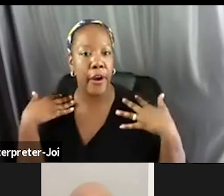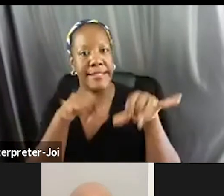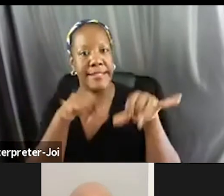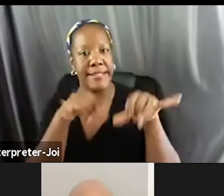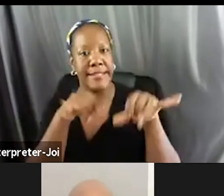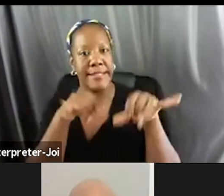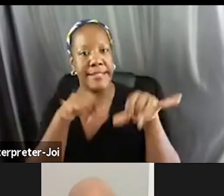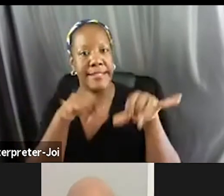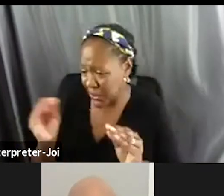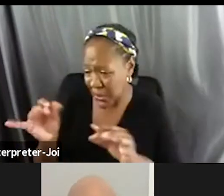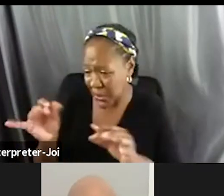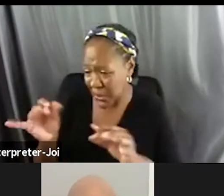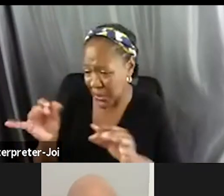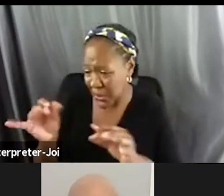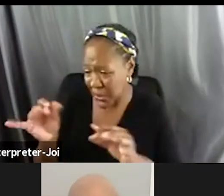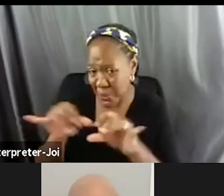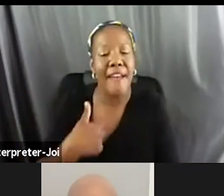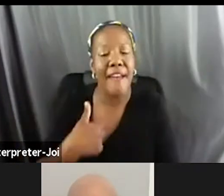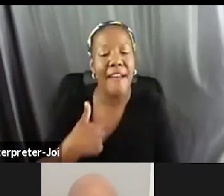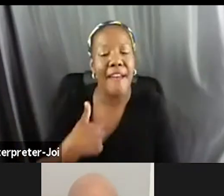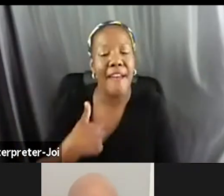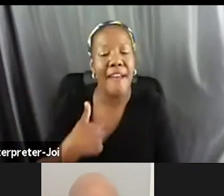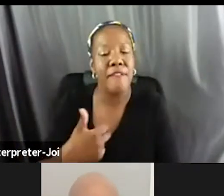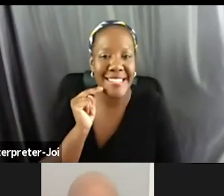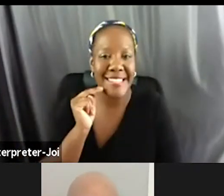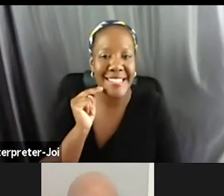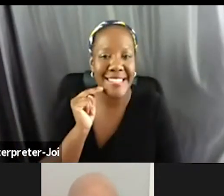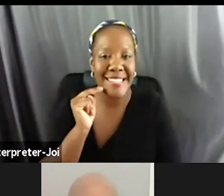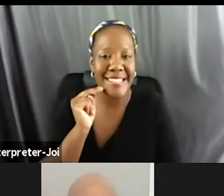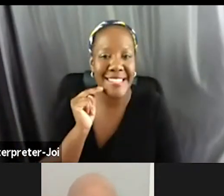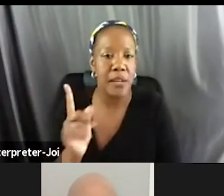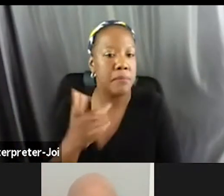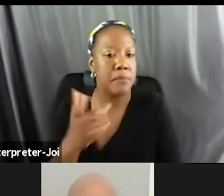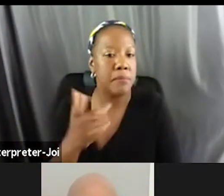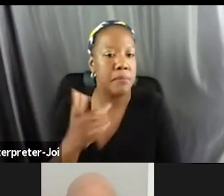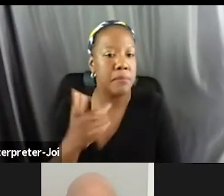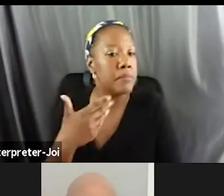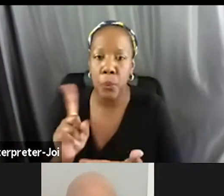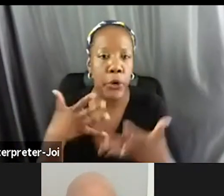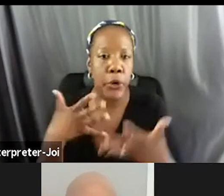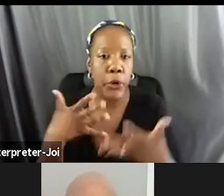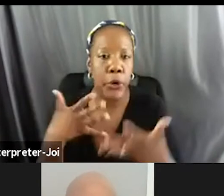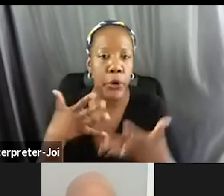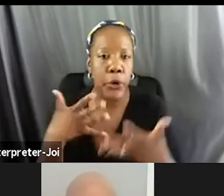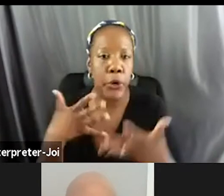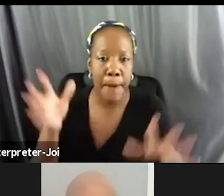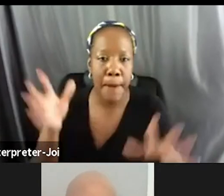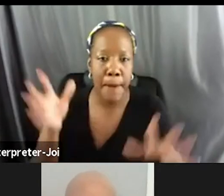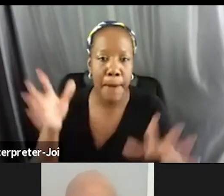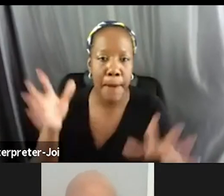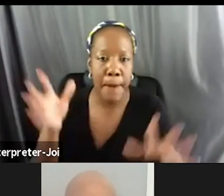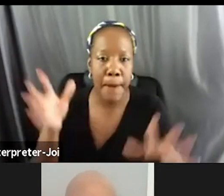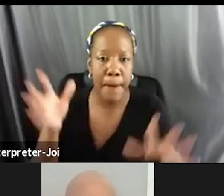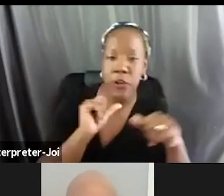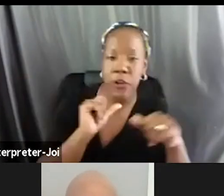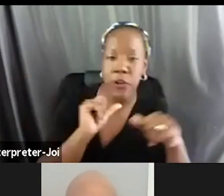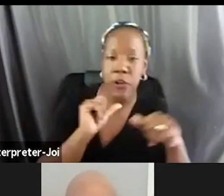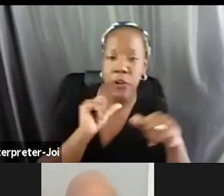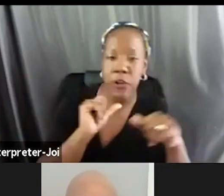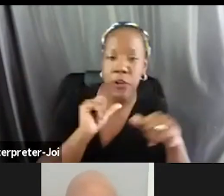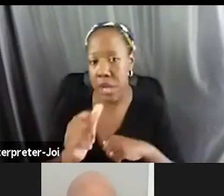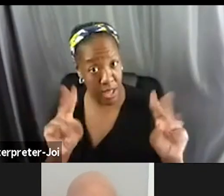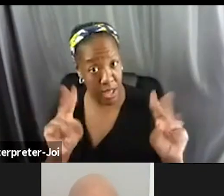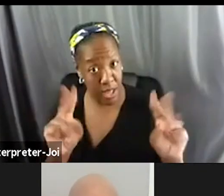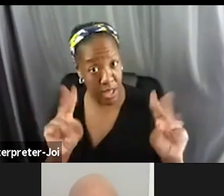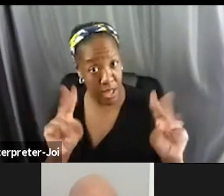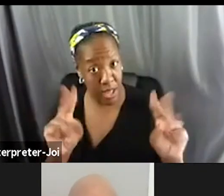and I try to tell them it doesn't matter where your clothes come from or if your hair is done or not. Are you having fun? And if we look like